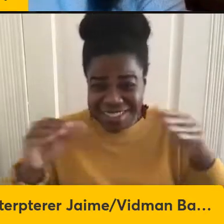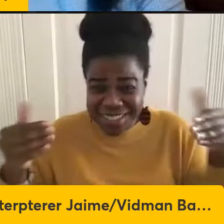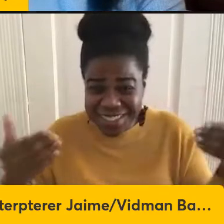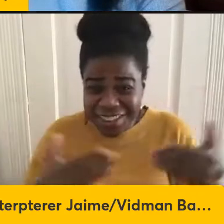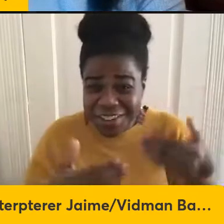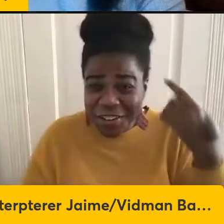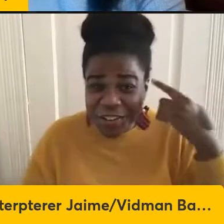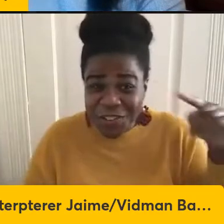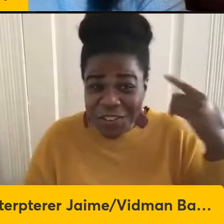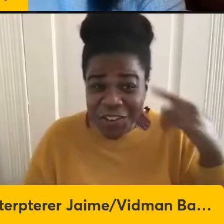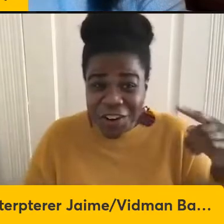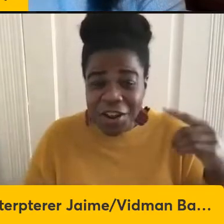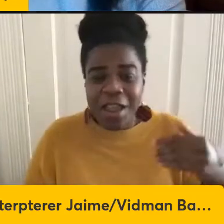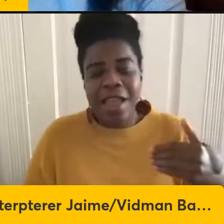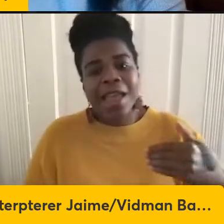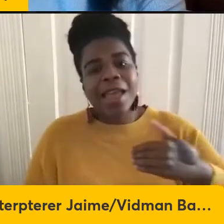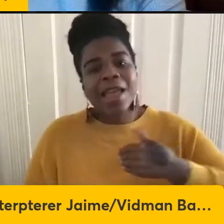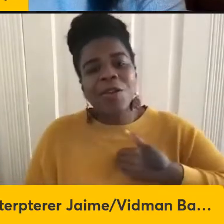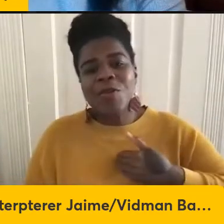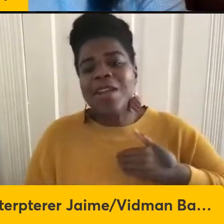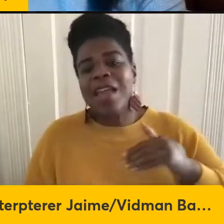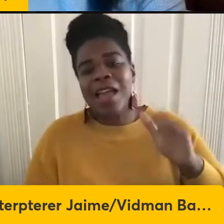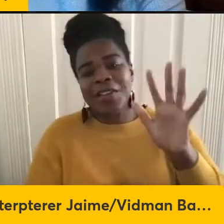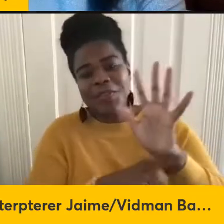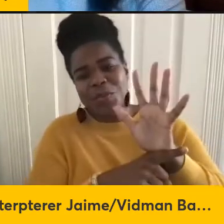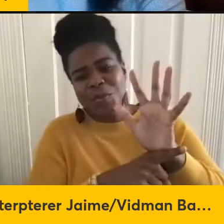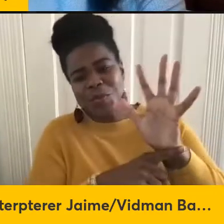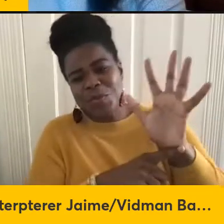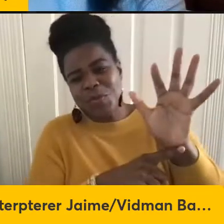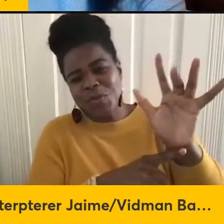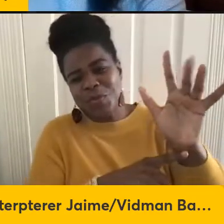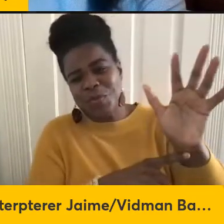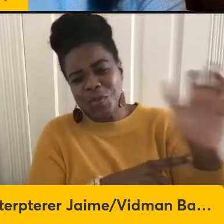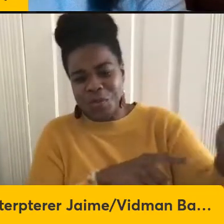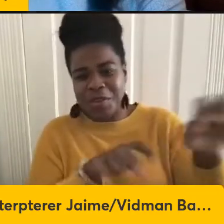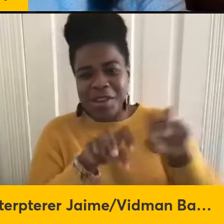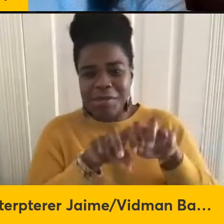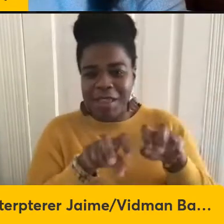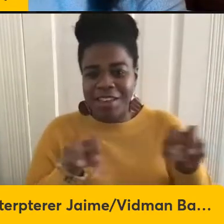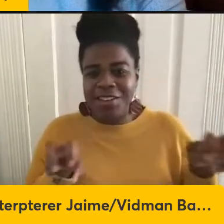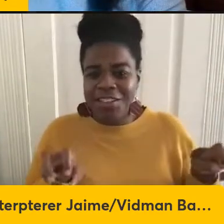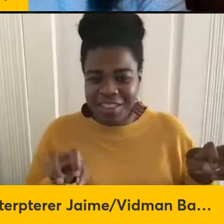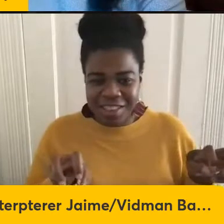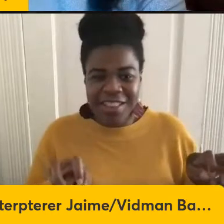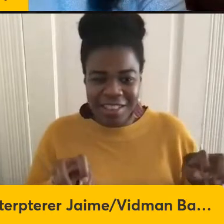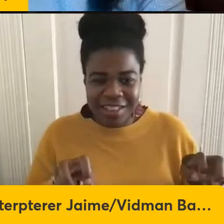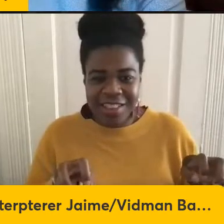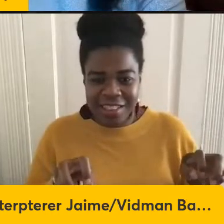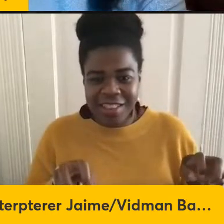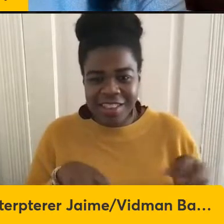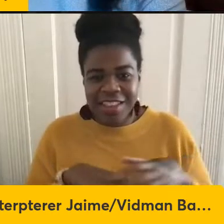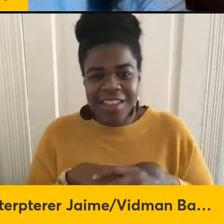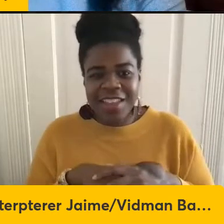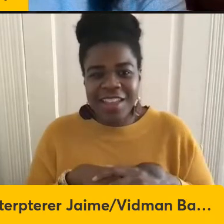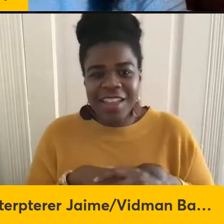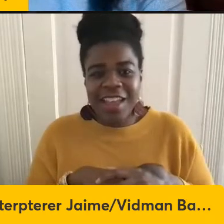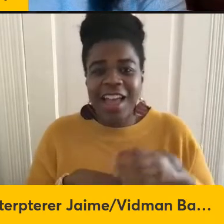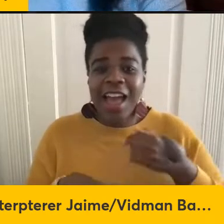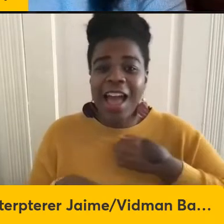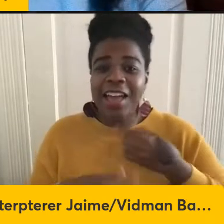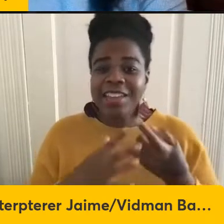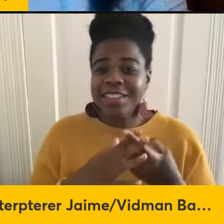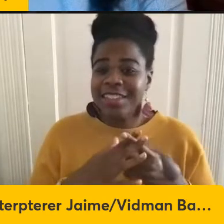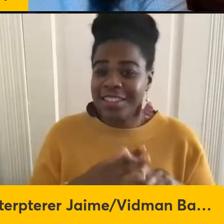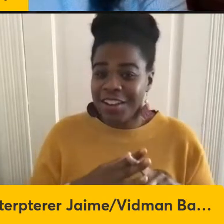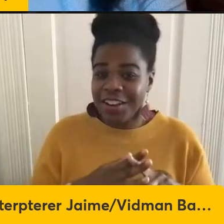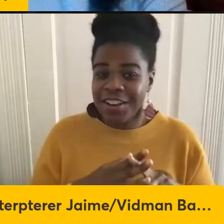that we have an amazing, amazing panel ahead of us. And so I'm going to start off